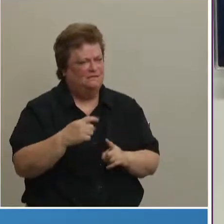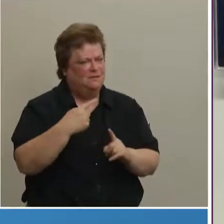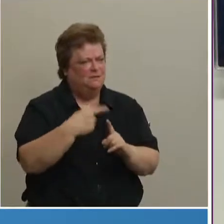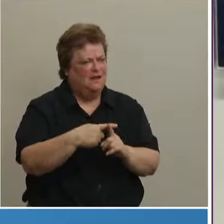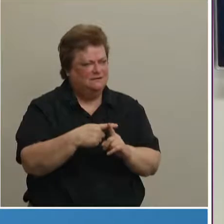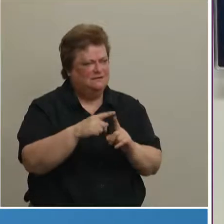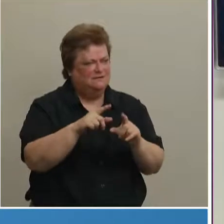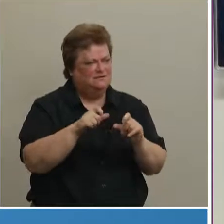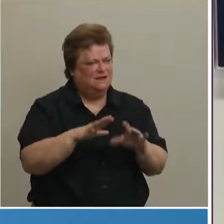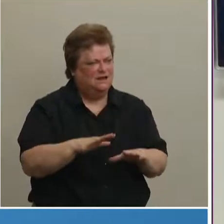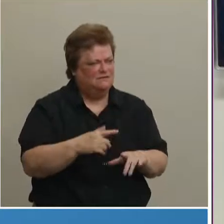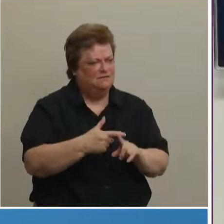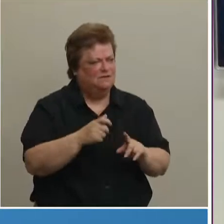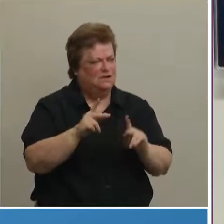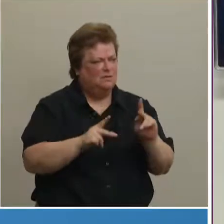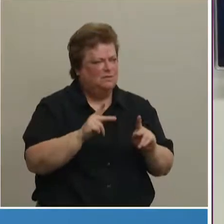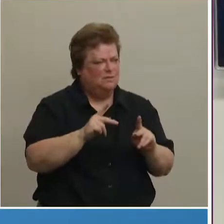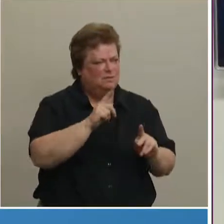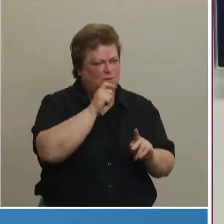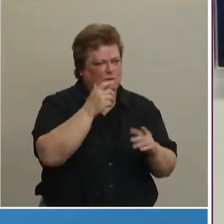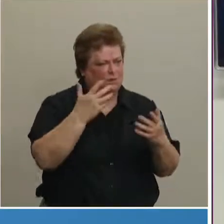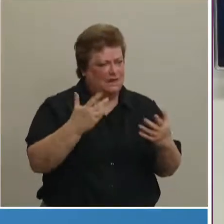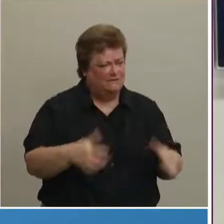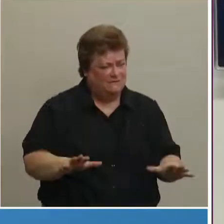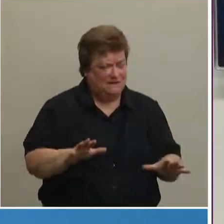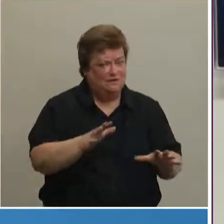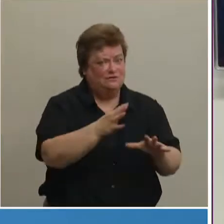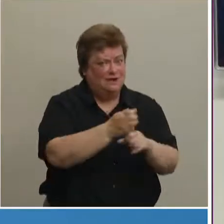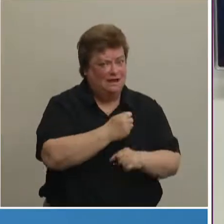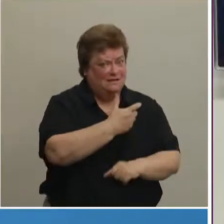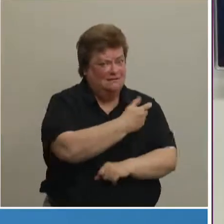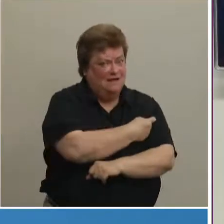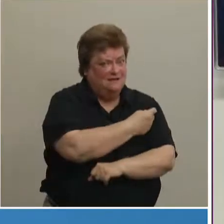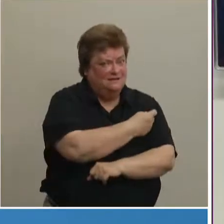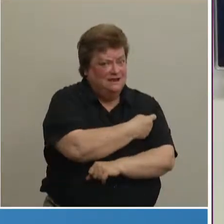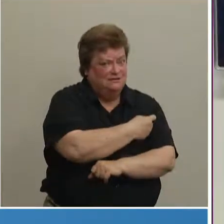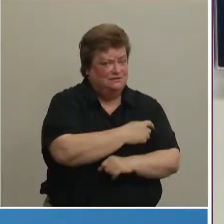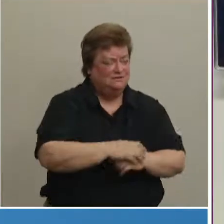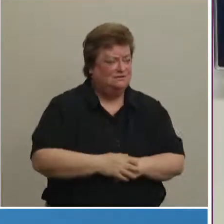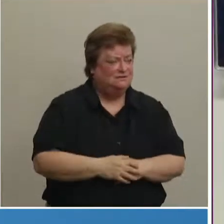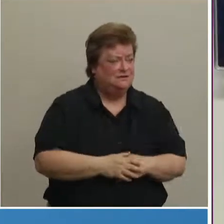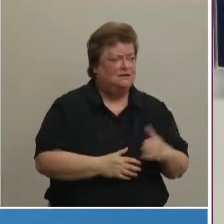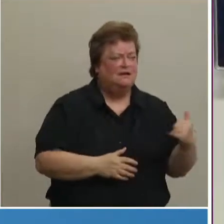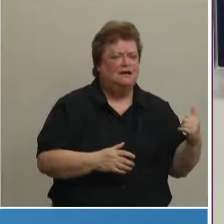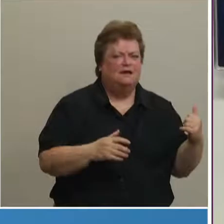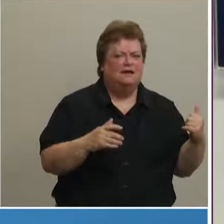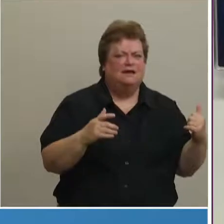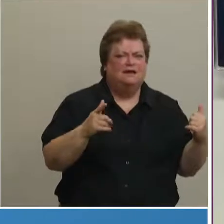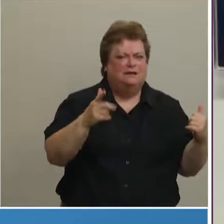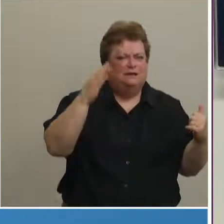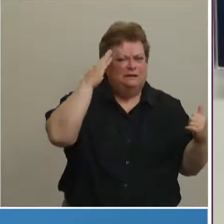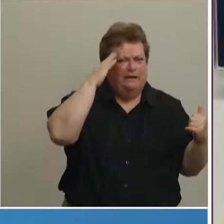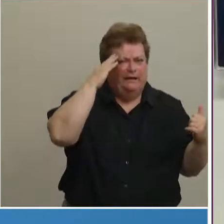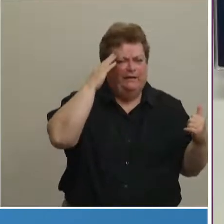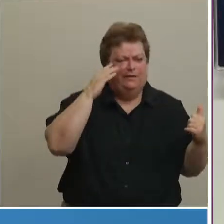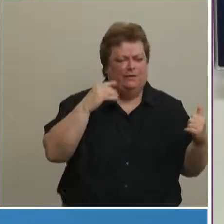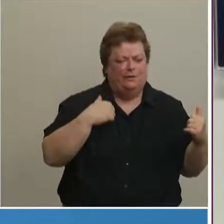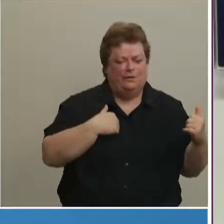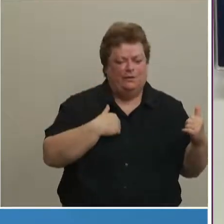tests from people who have completed vaccination? You know, Bill, we're